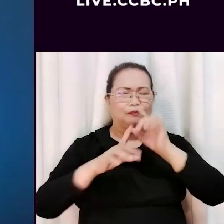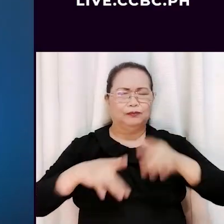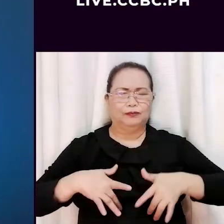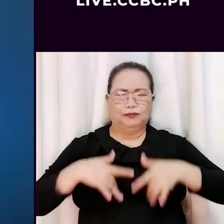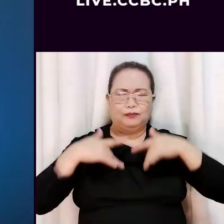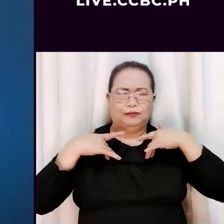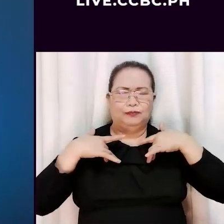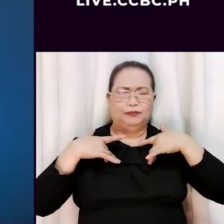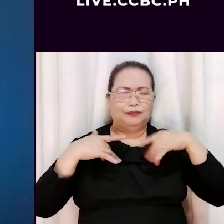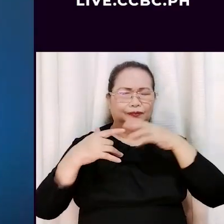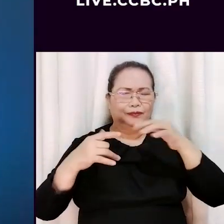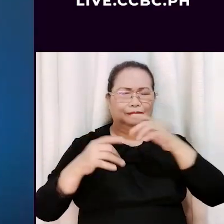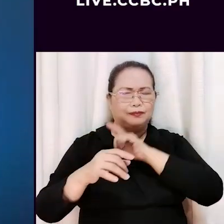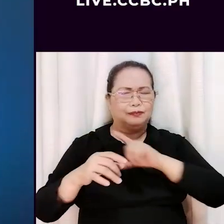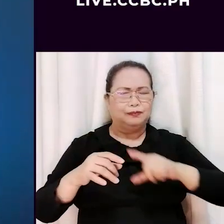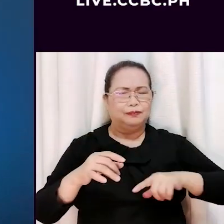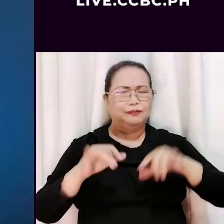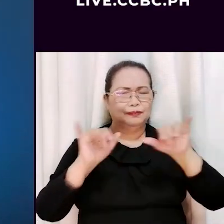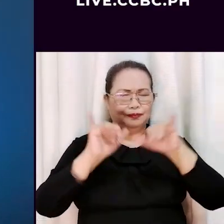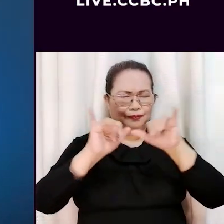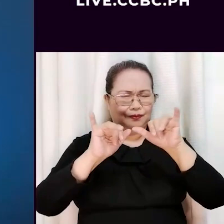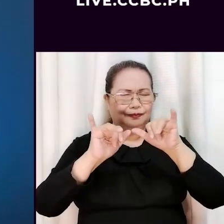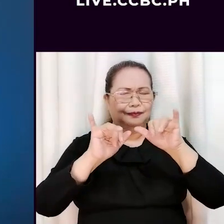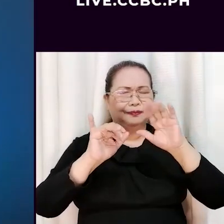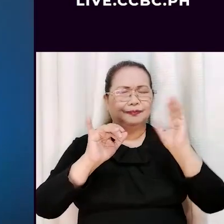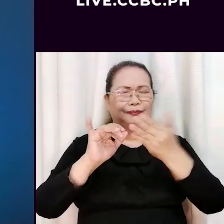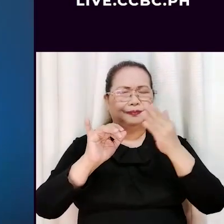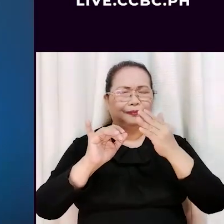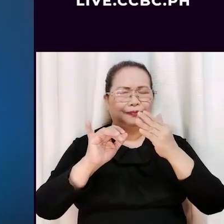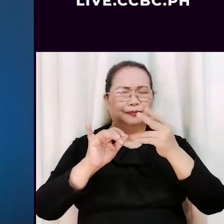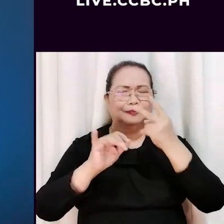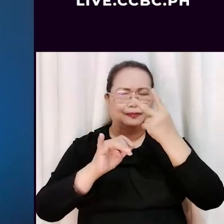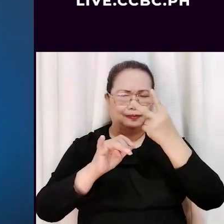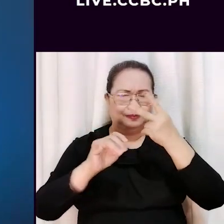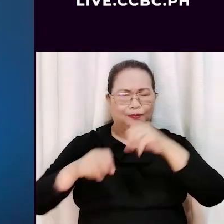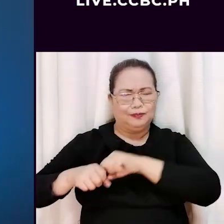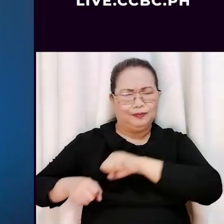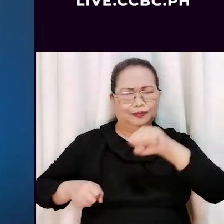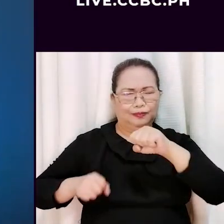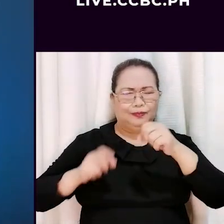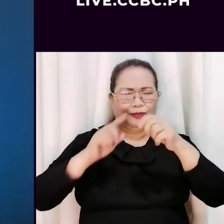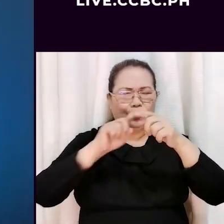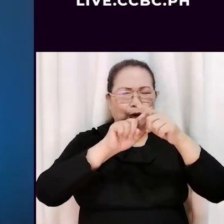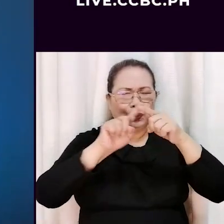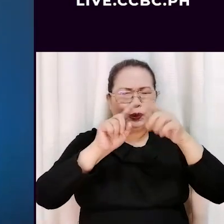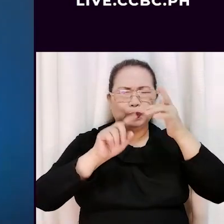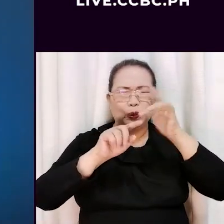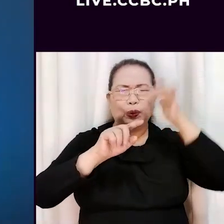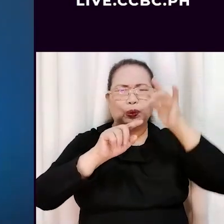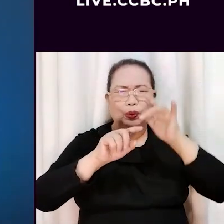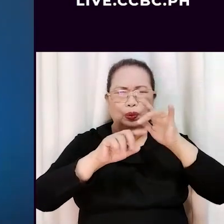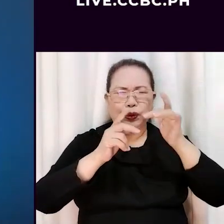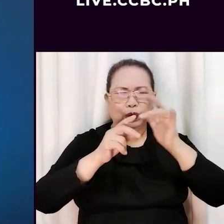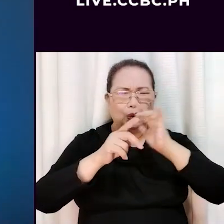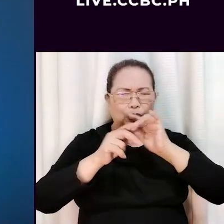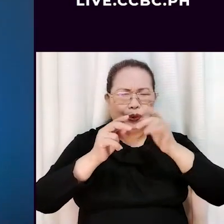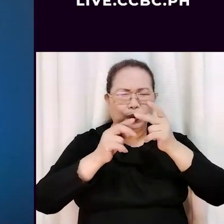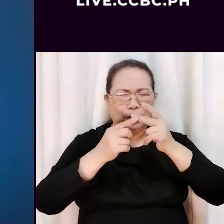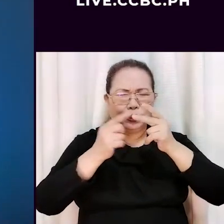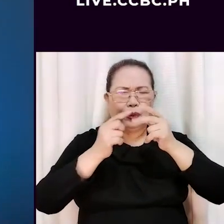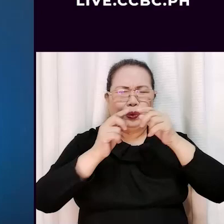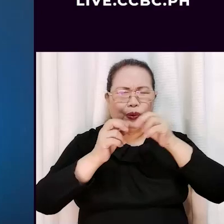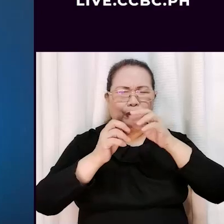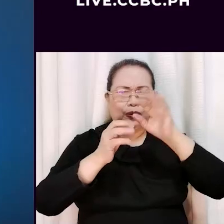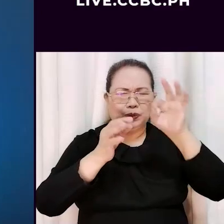alive. And Lord, like it is a double-edged sword, Lord, wield it to